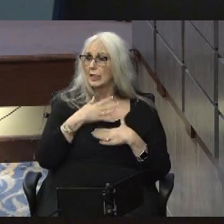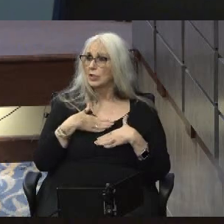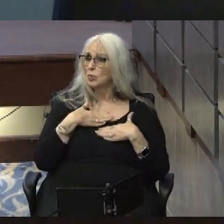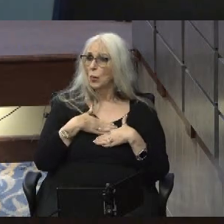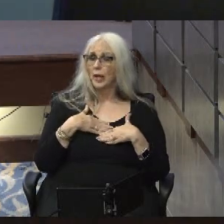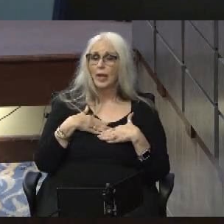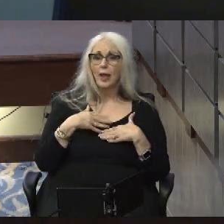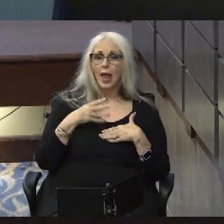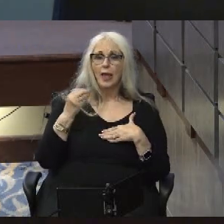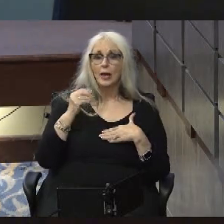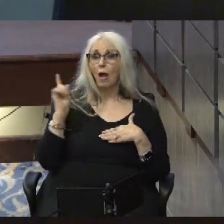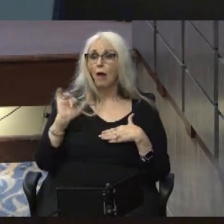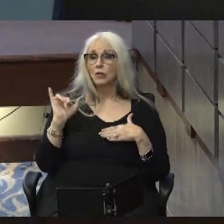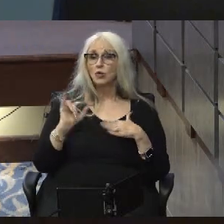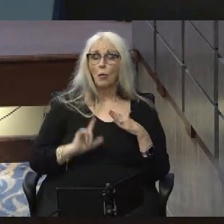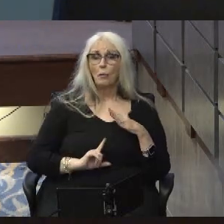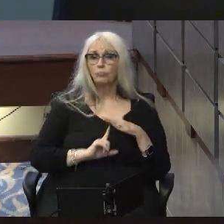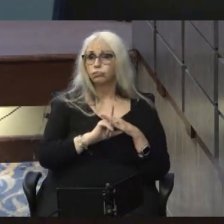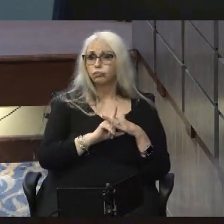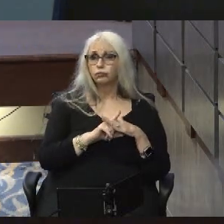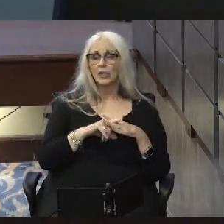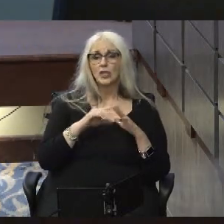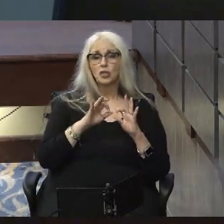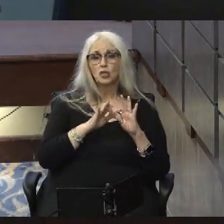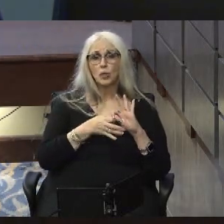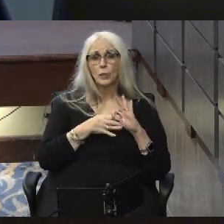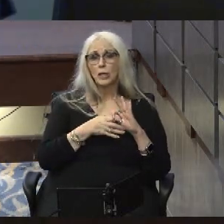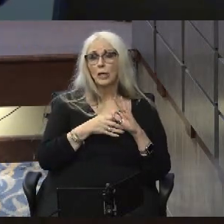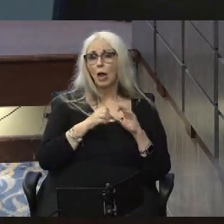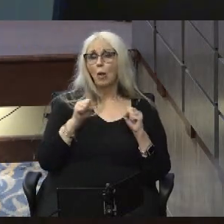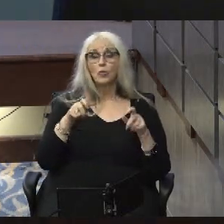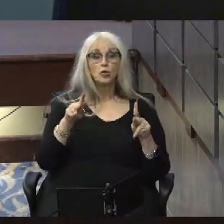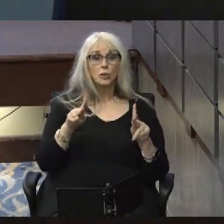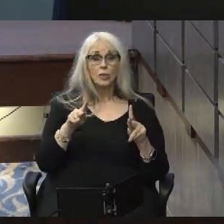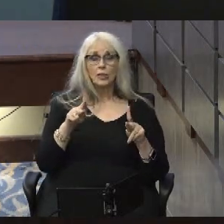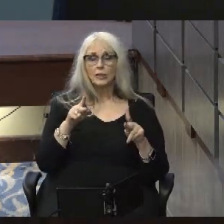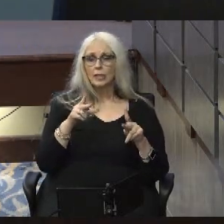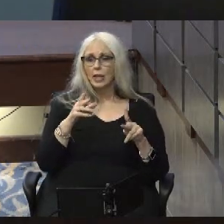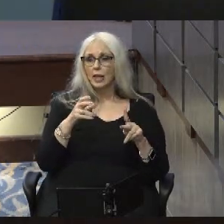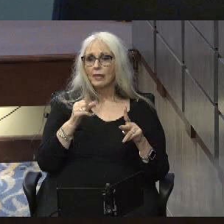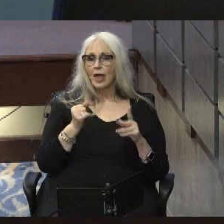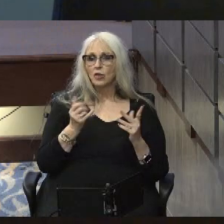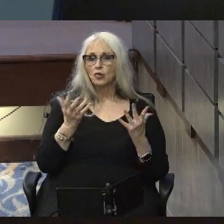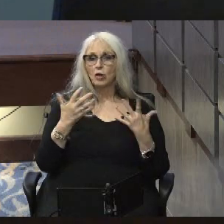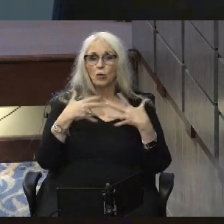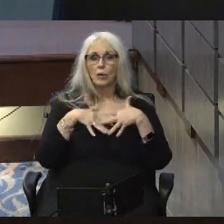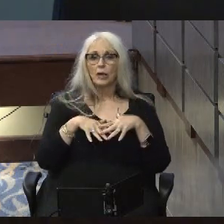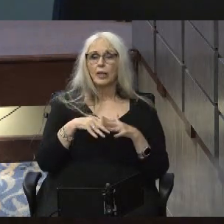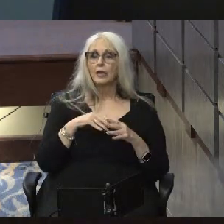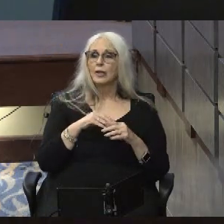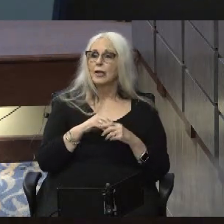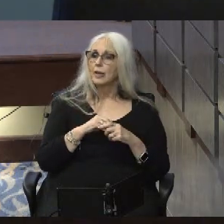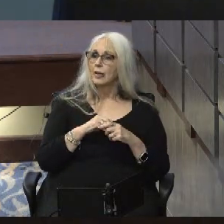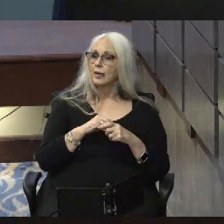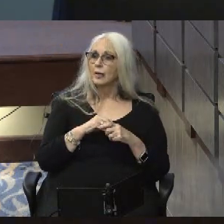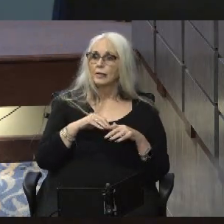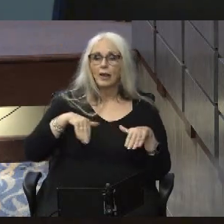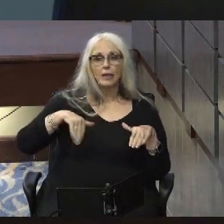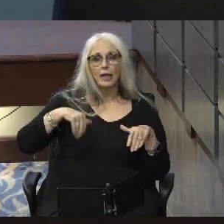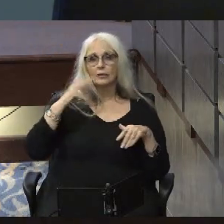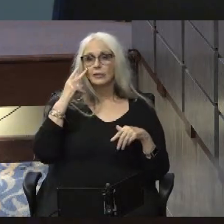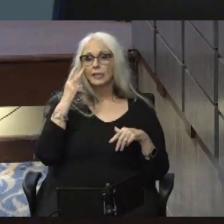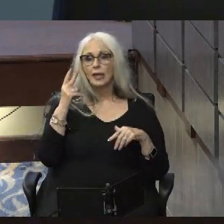And Alice brings out some great points on the interpretive opportunities and the fact that you're incorporating those into this. And we haven't seen the final bits